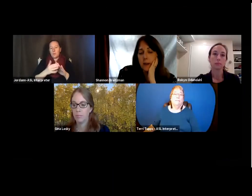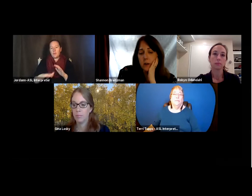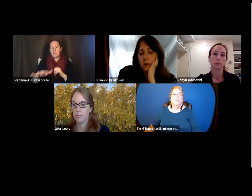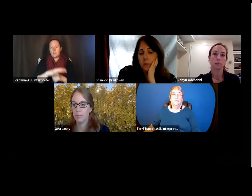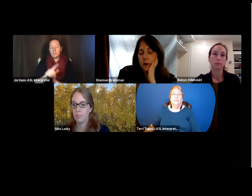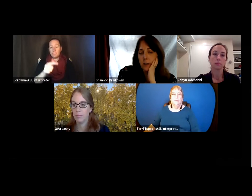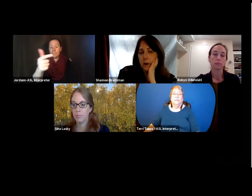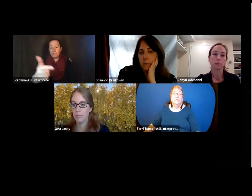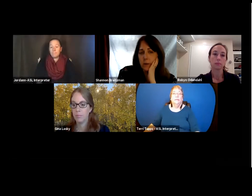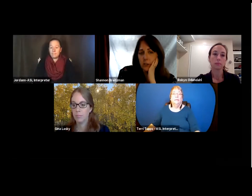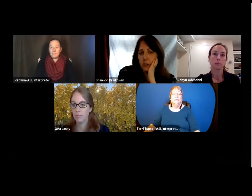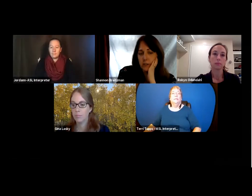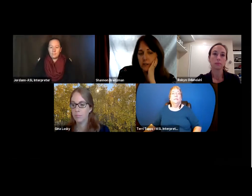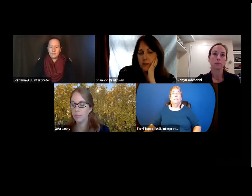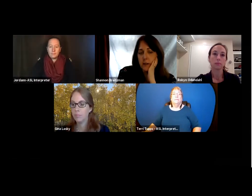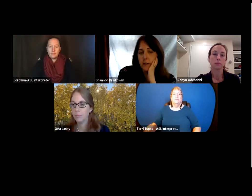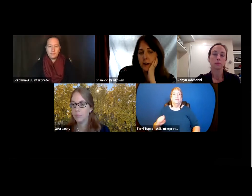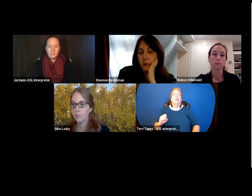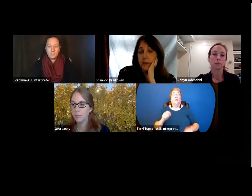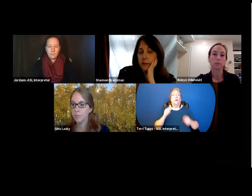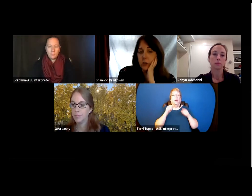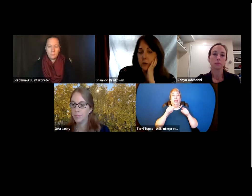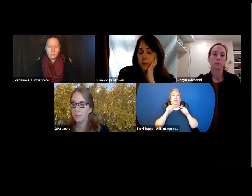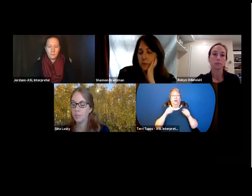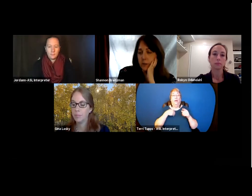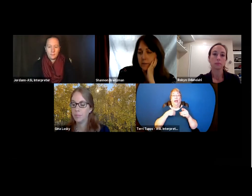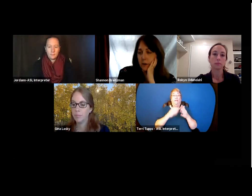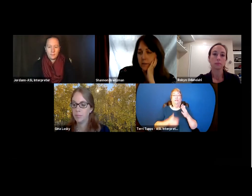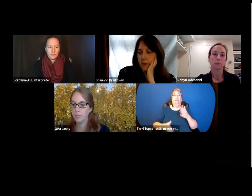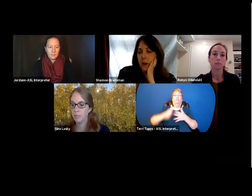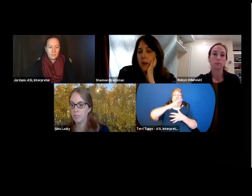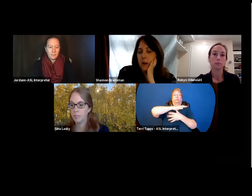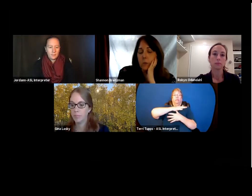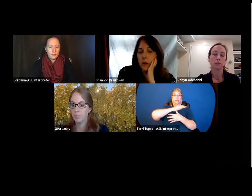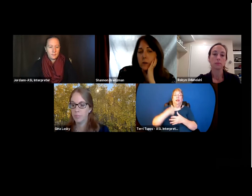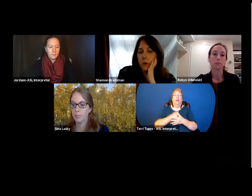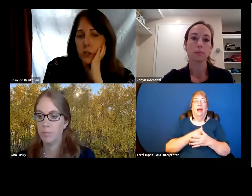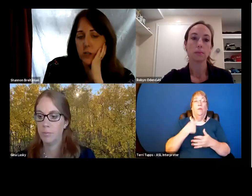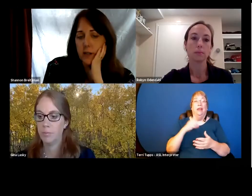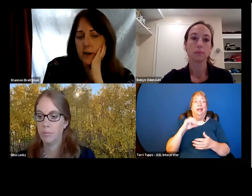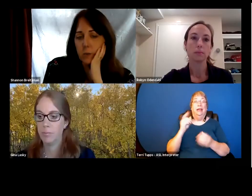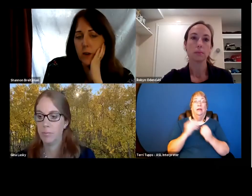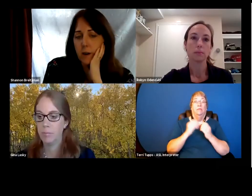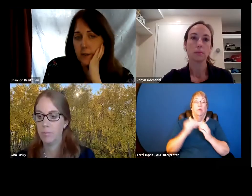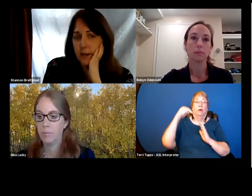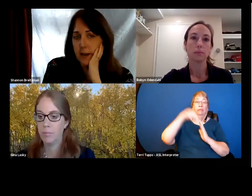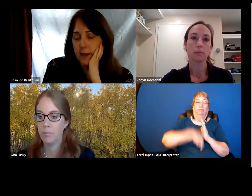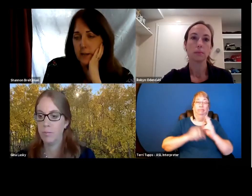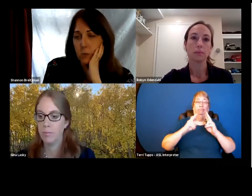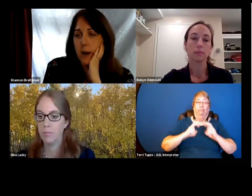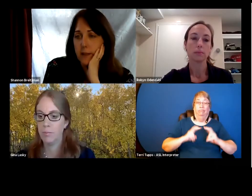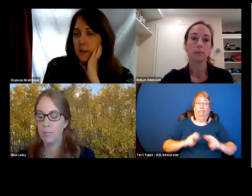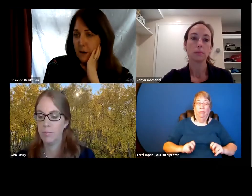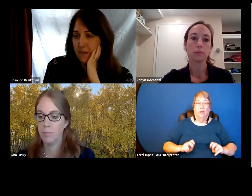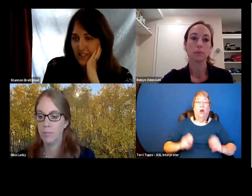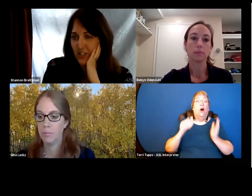And then here are the priority populations that we did do a deeper dive on. Now, one question that we often get